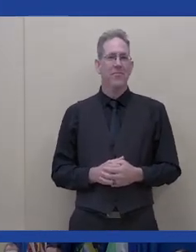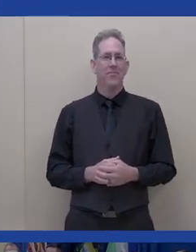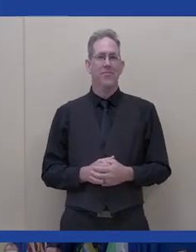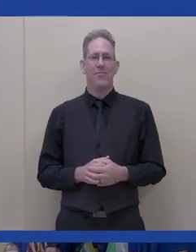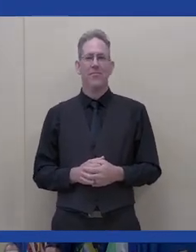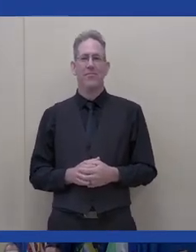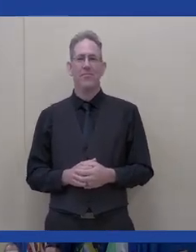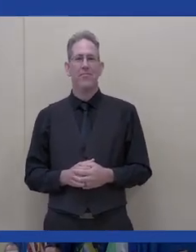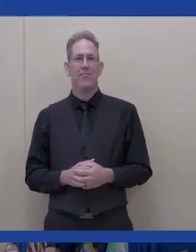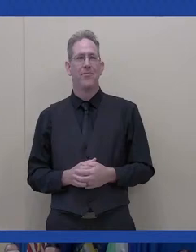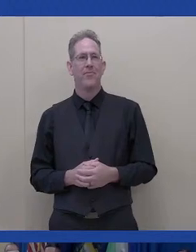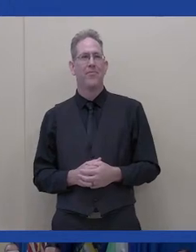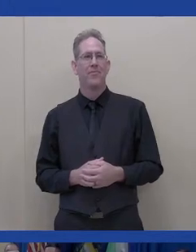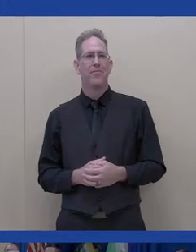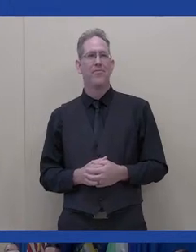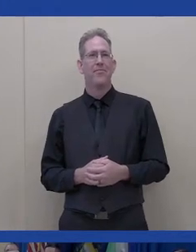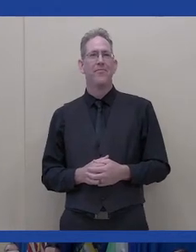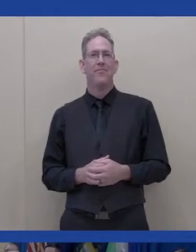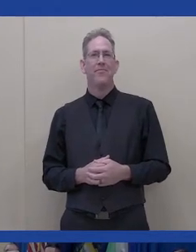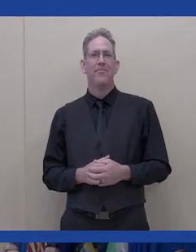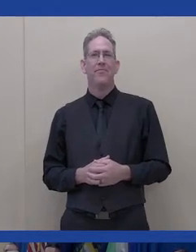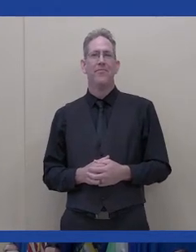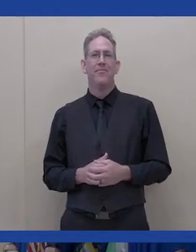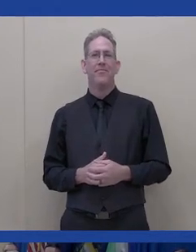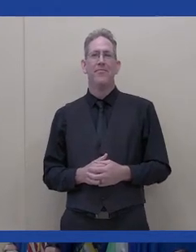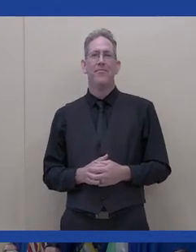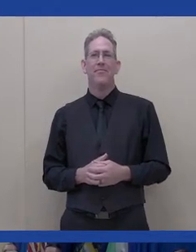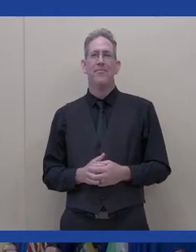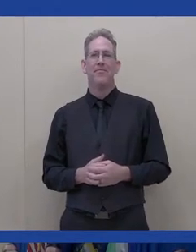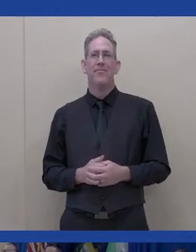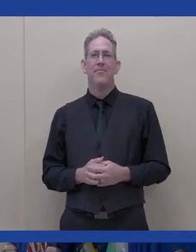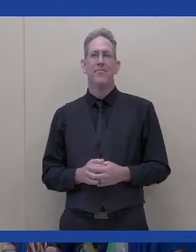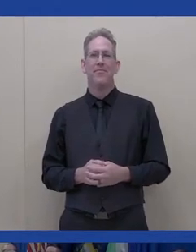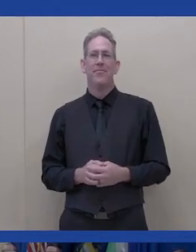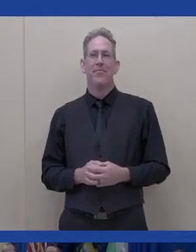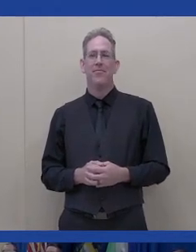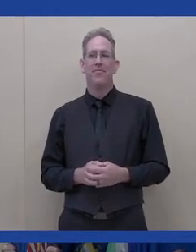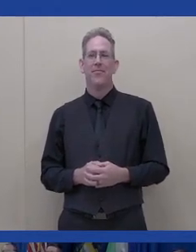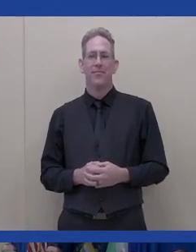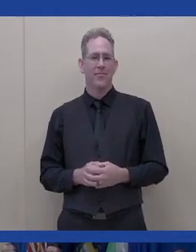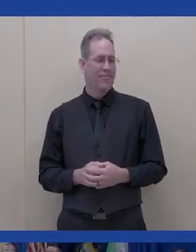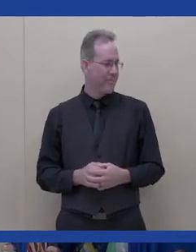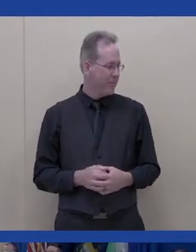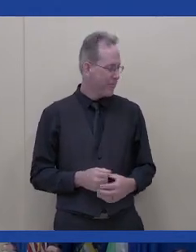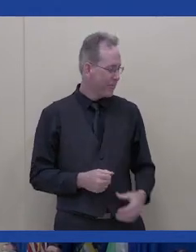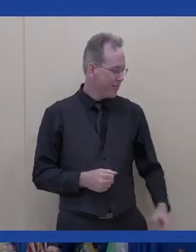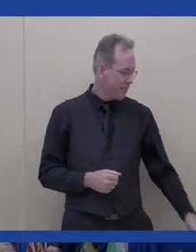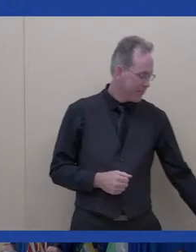Thank you.